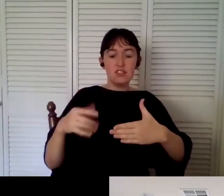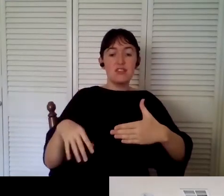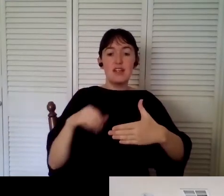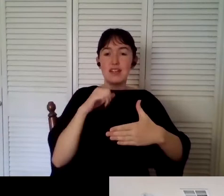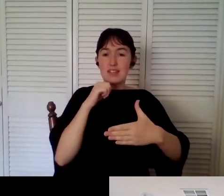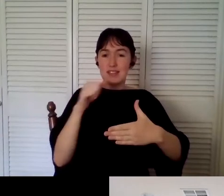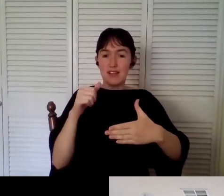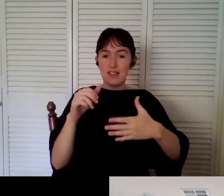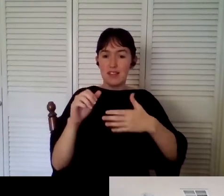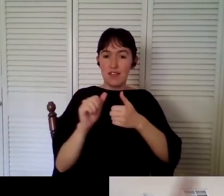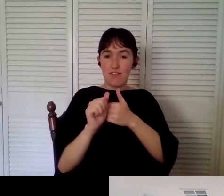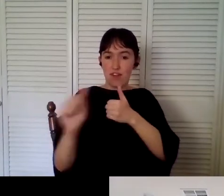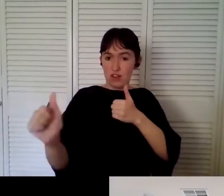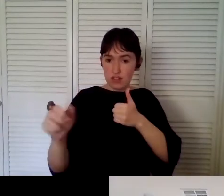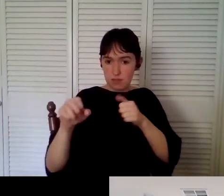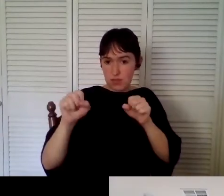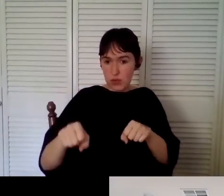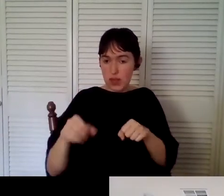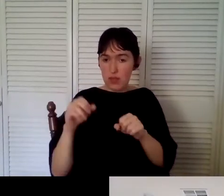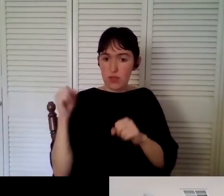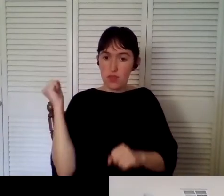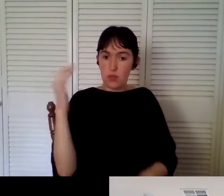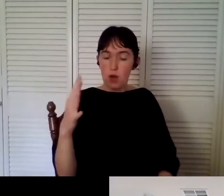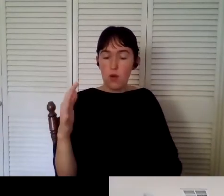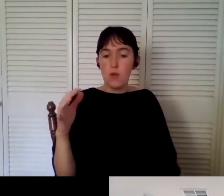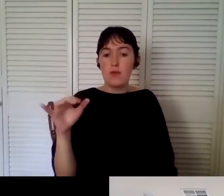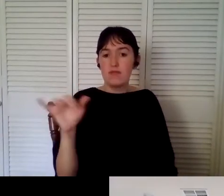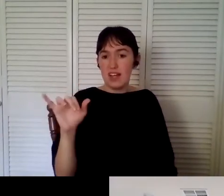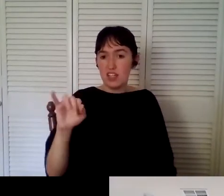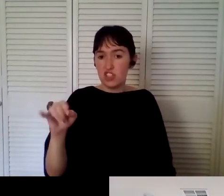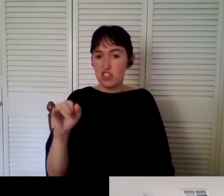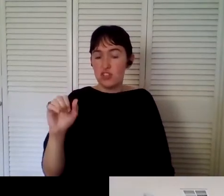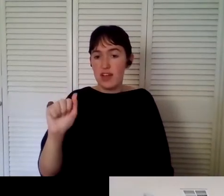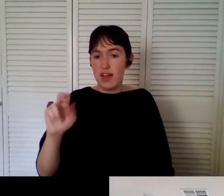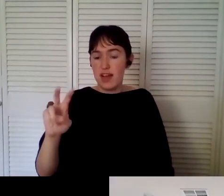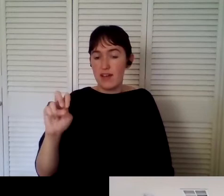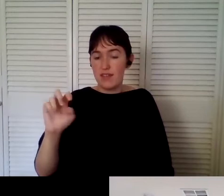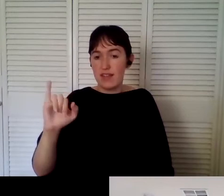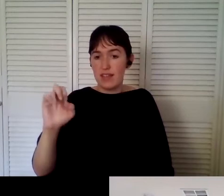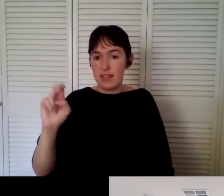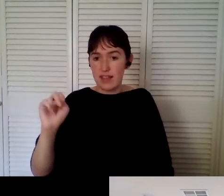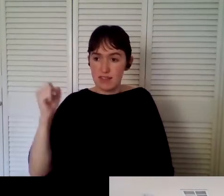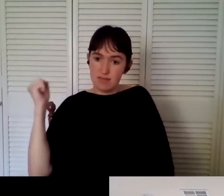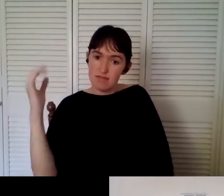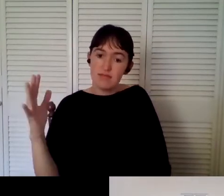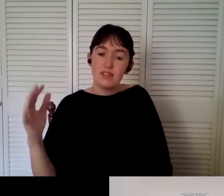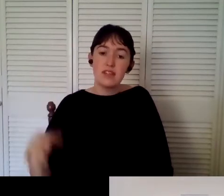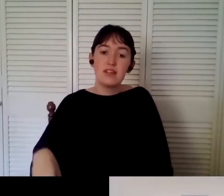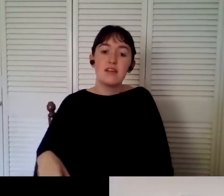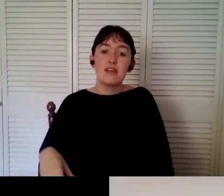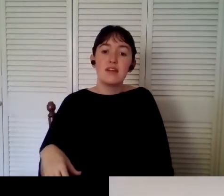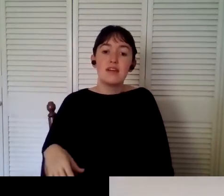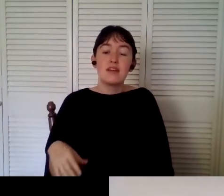at a 45-degree angle, like a javelin thrower, but the furthest that you could reliably hit a target in a hunting